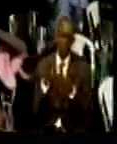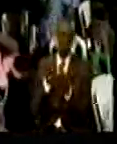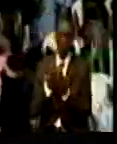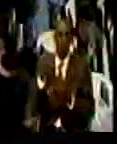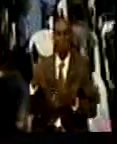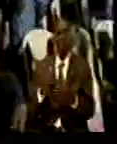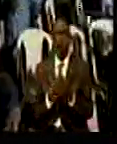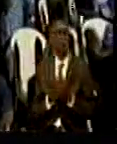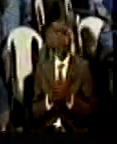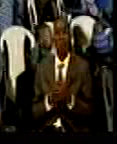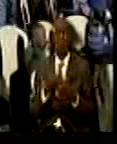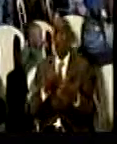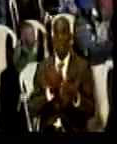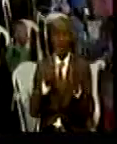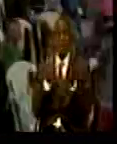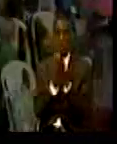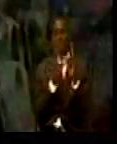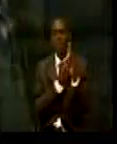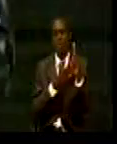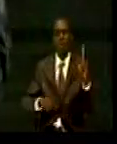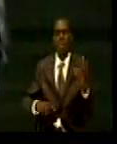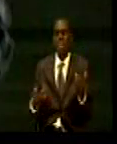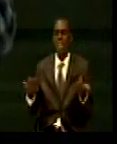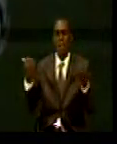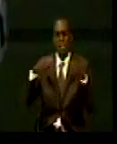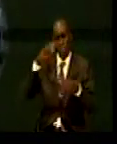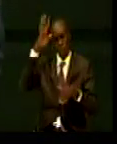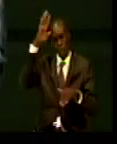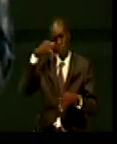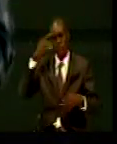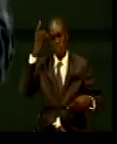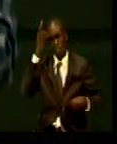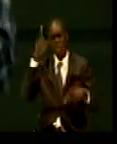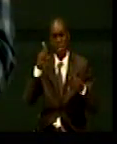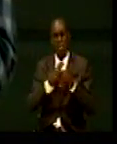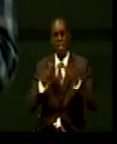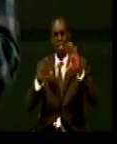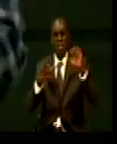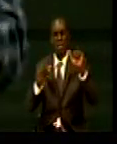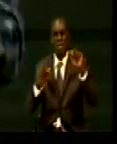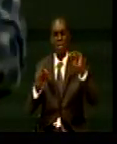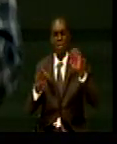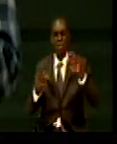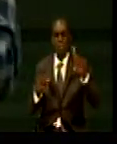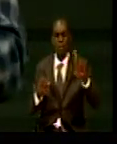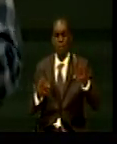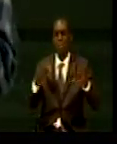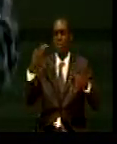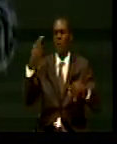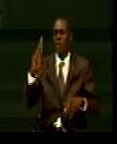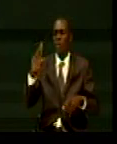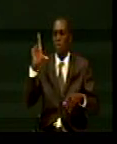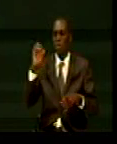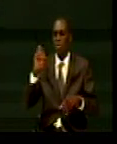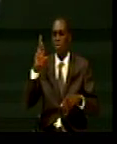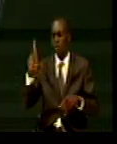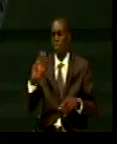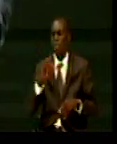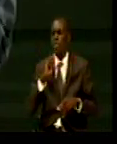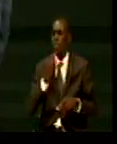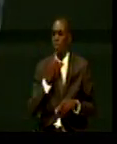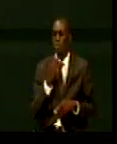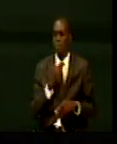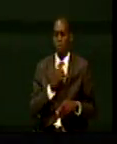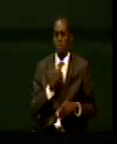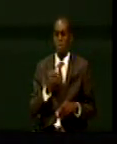I pray, Lord, any incurable disease like cancer, like ulcer, like tuberculosis, whatever, internal